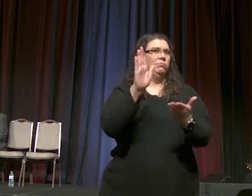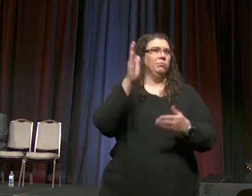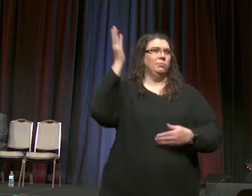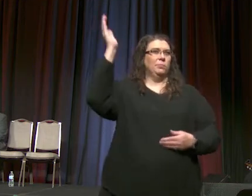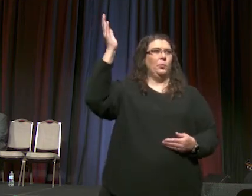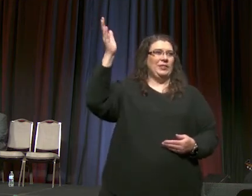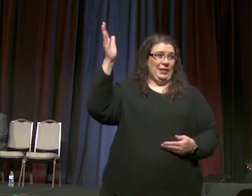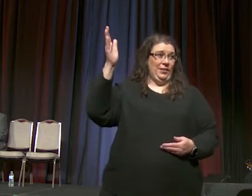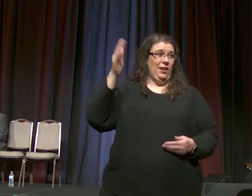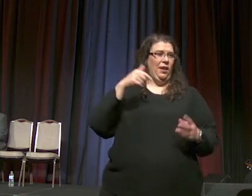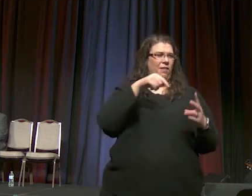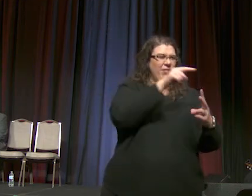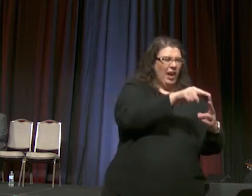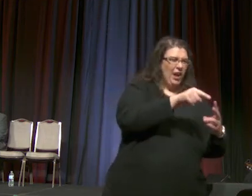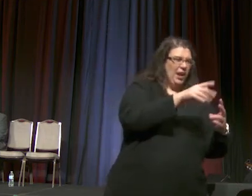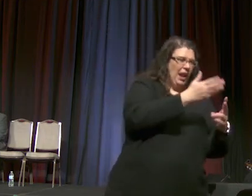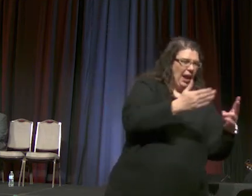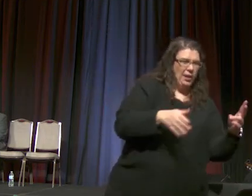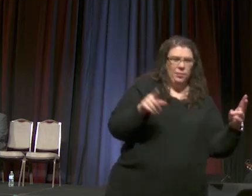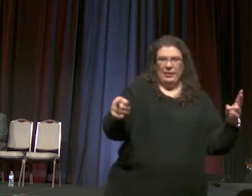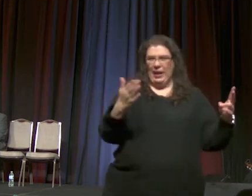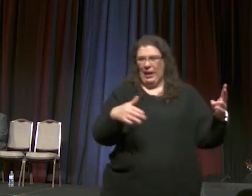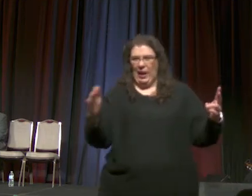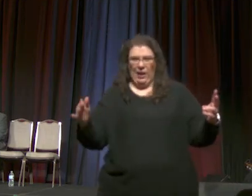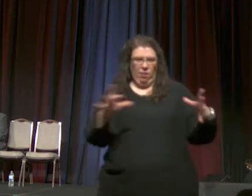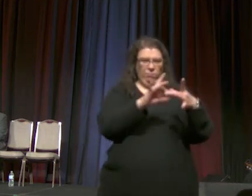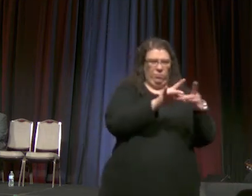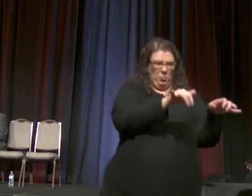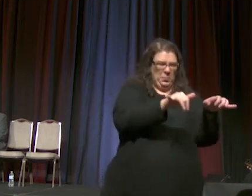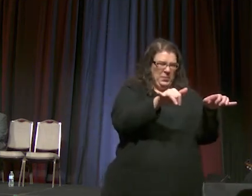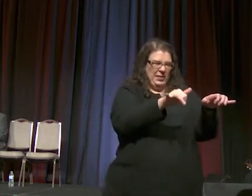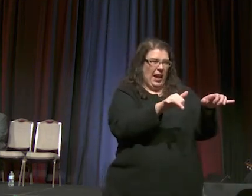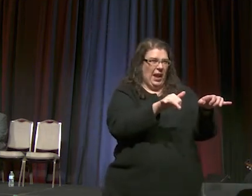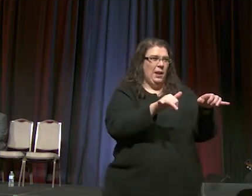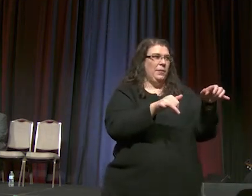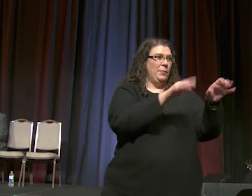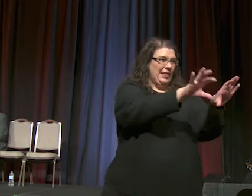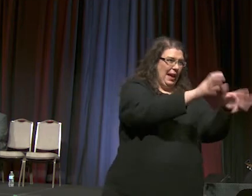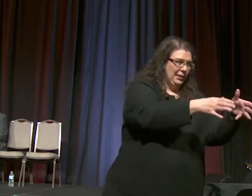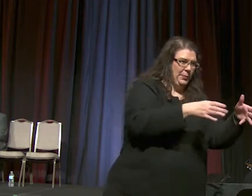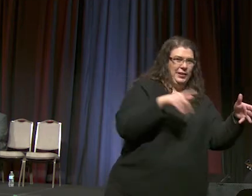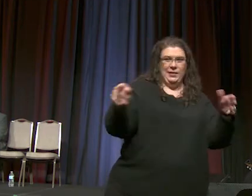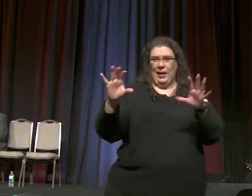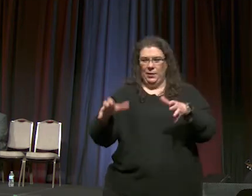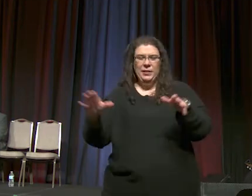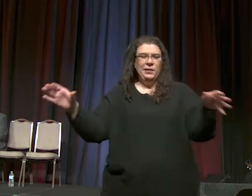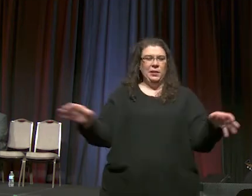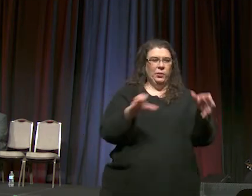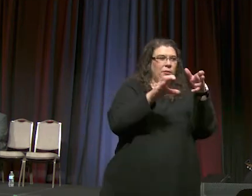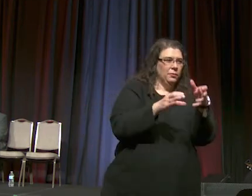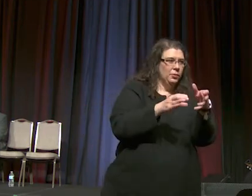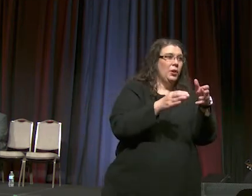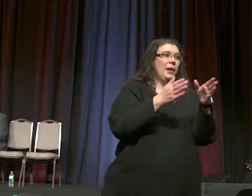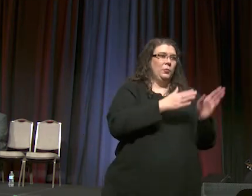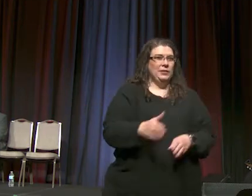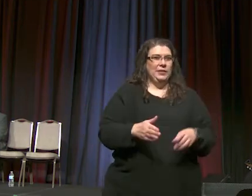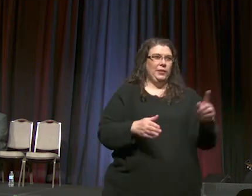related to each other, that are across committees, we make sure that those are clustered together and are presented in the right